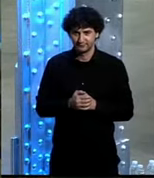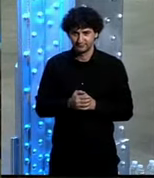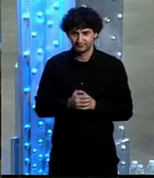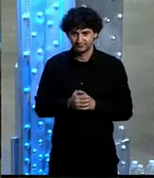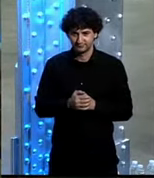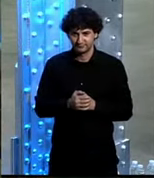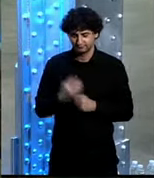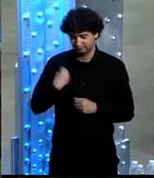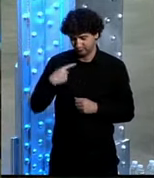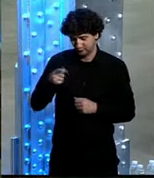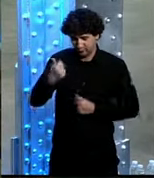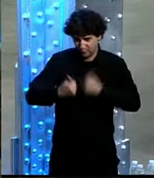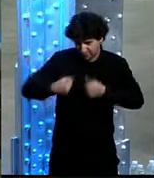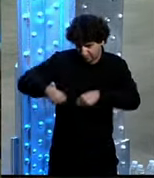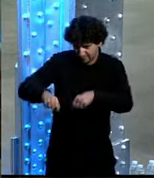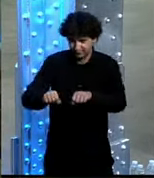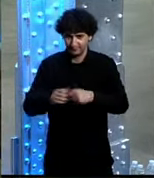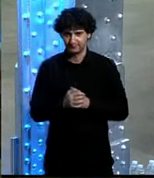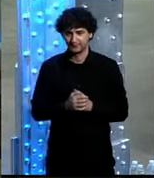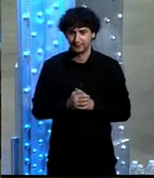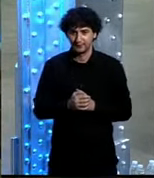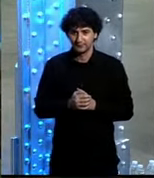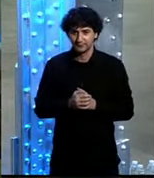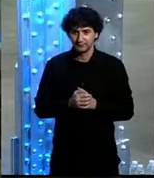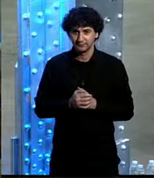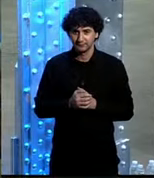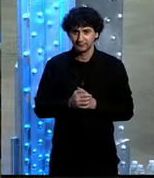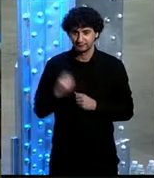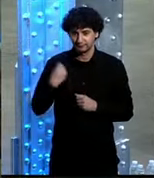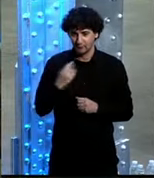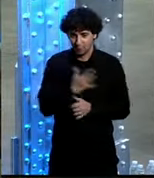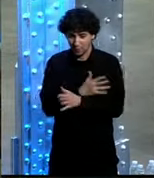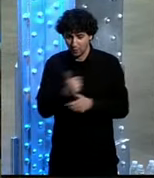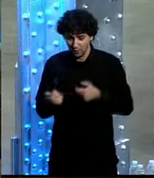You can take part. You can virtually take part in the actual race.